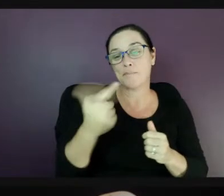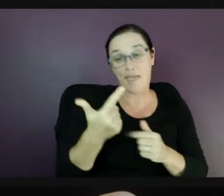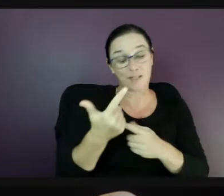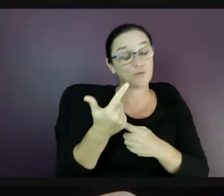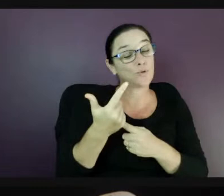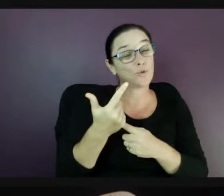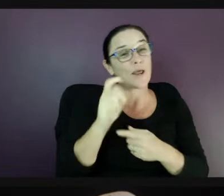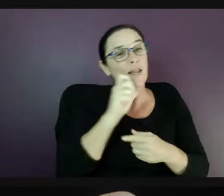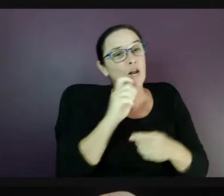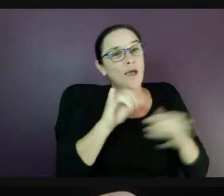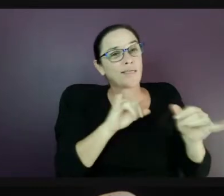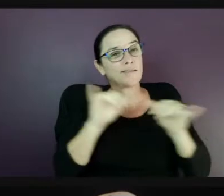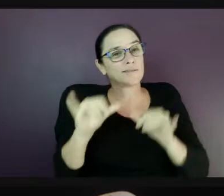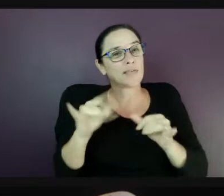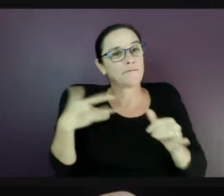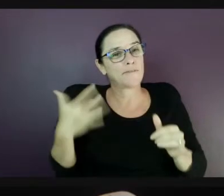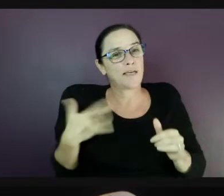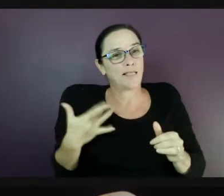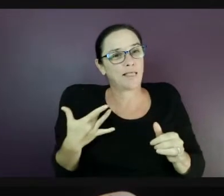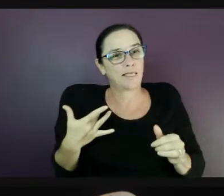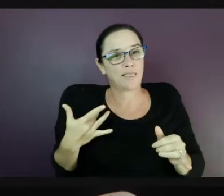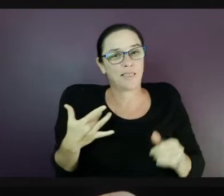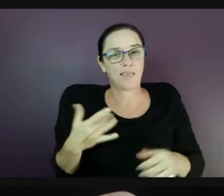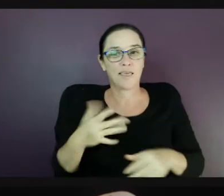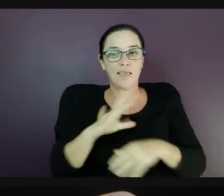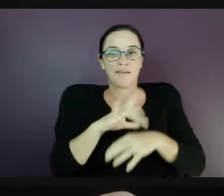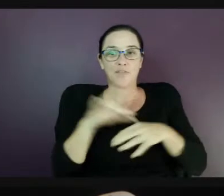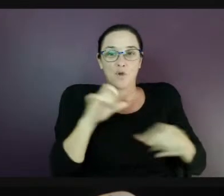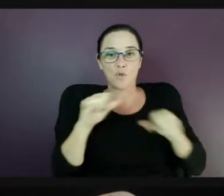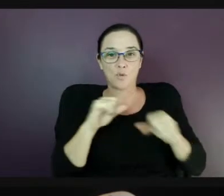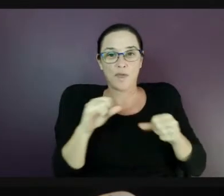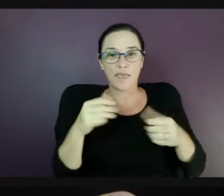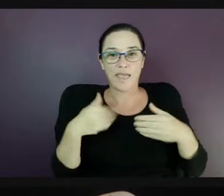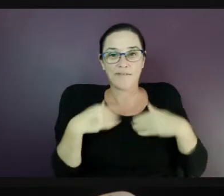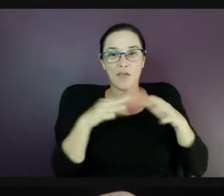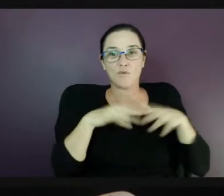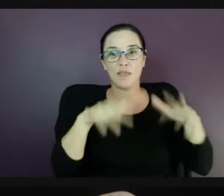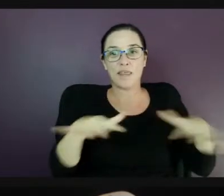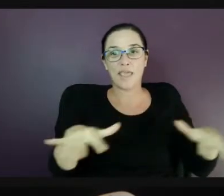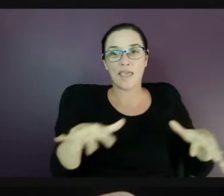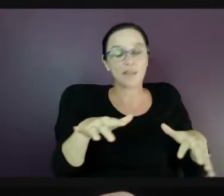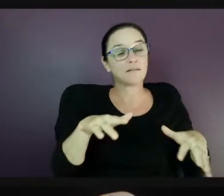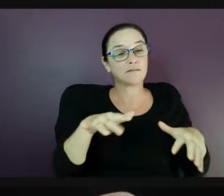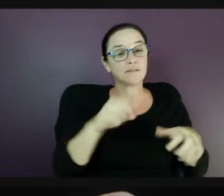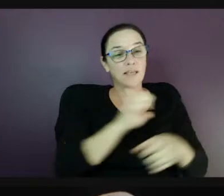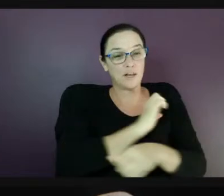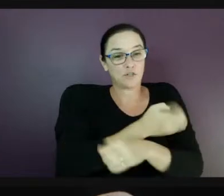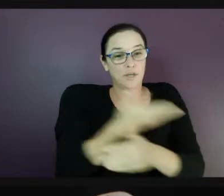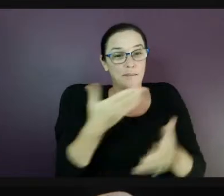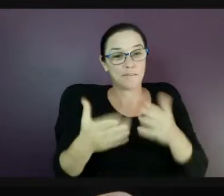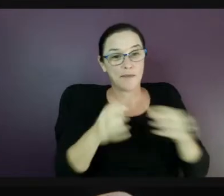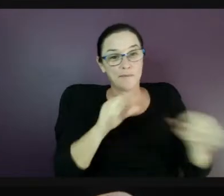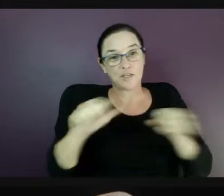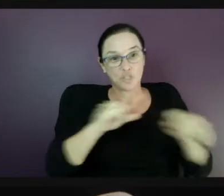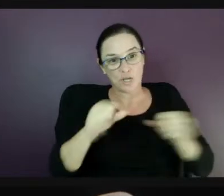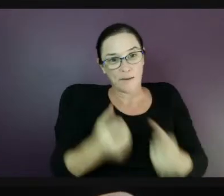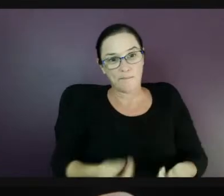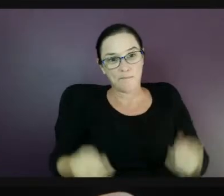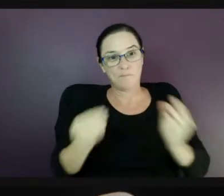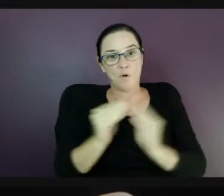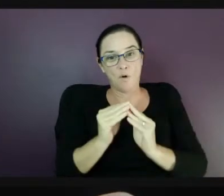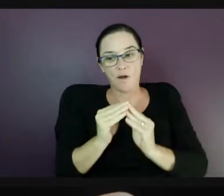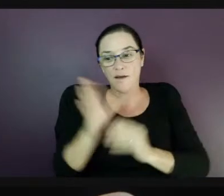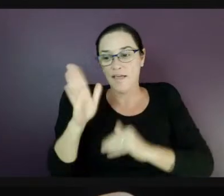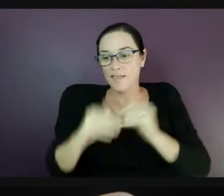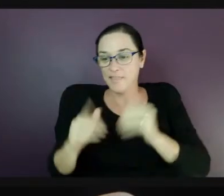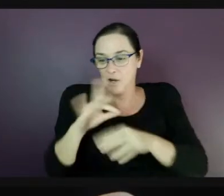locations. An earthquake that uses the bulk of its energy into radiated energy might cause more shaking than the same magnitude earthquake that spends all of its energy